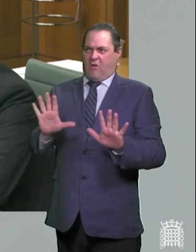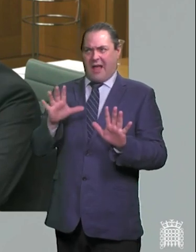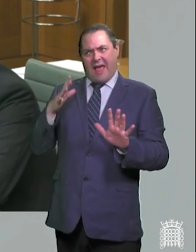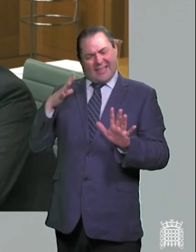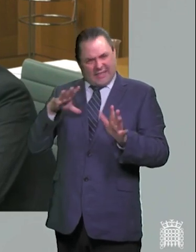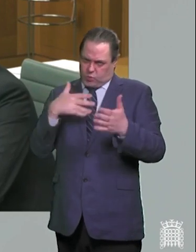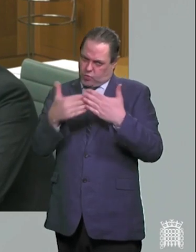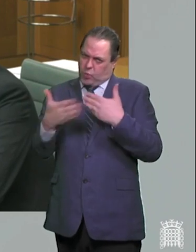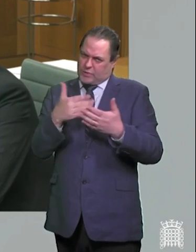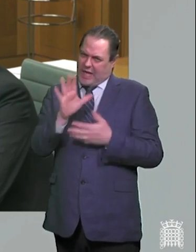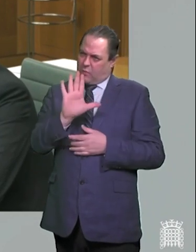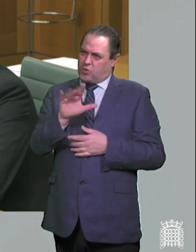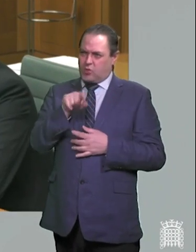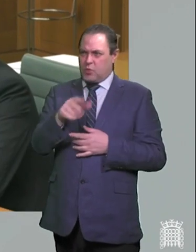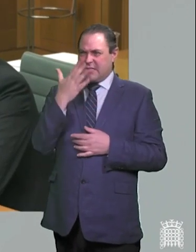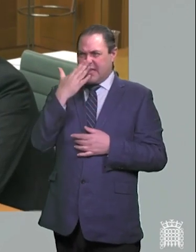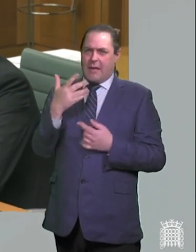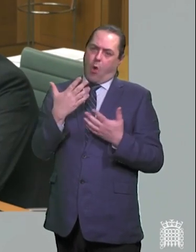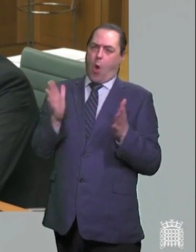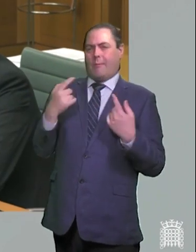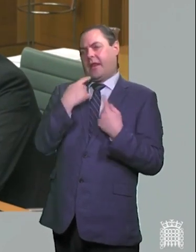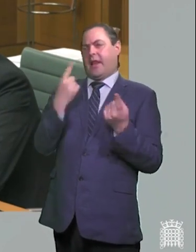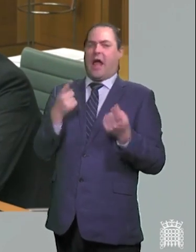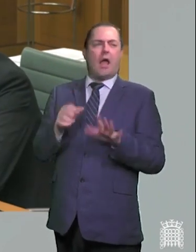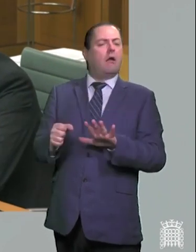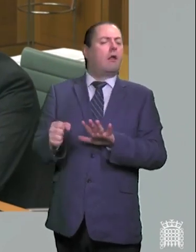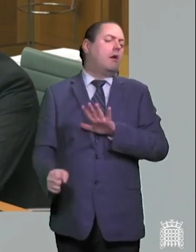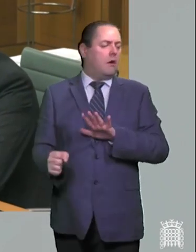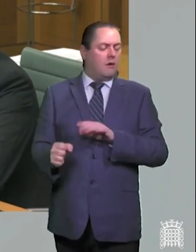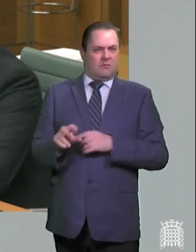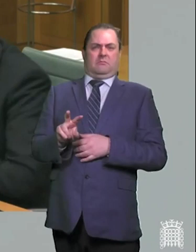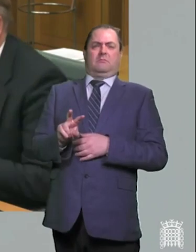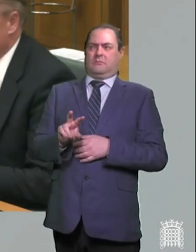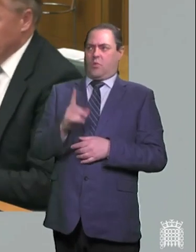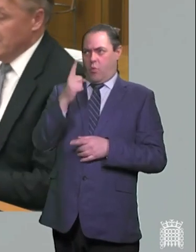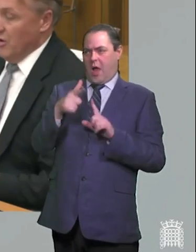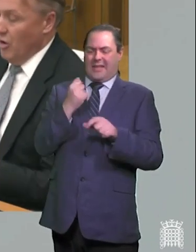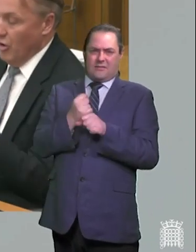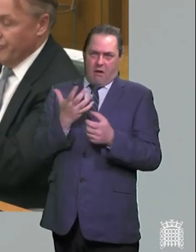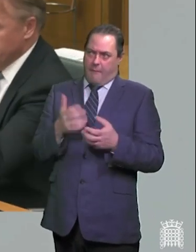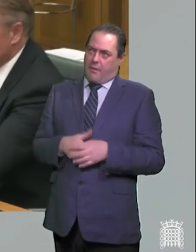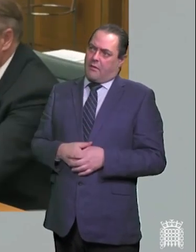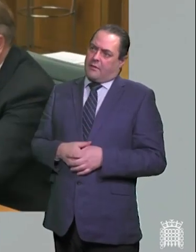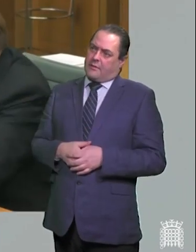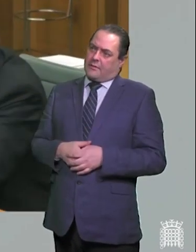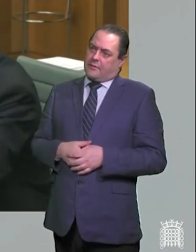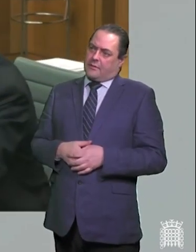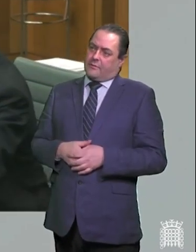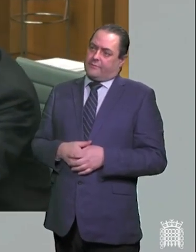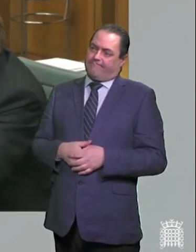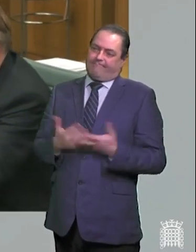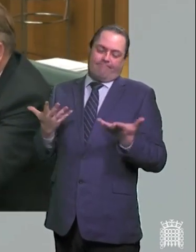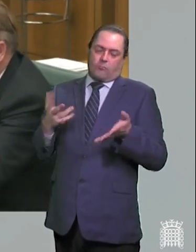address. You sort of alluded to it in your opening statement. I'll just give you an example of